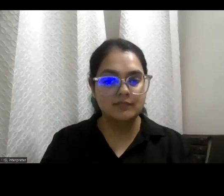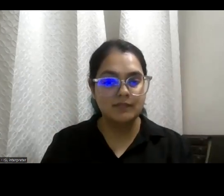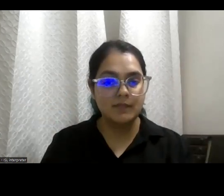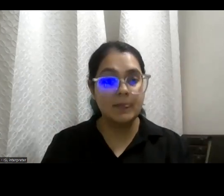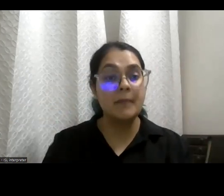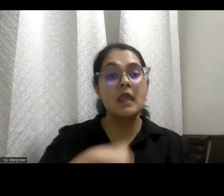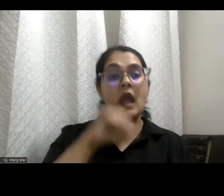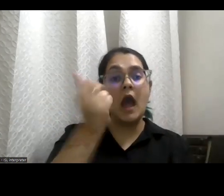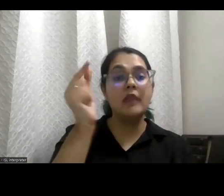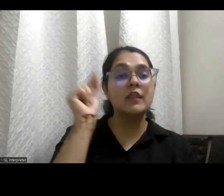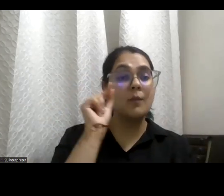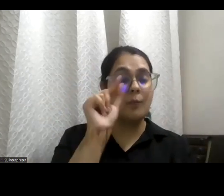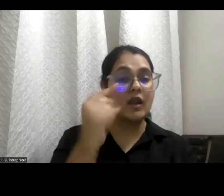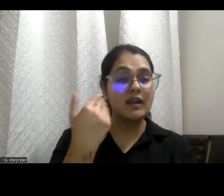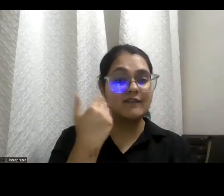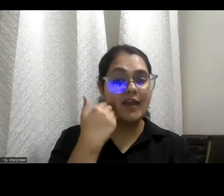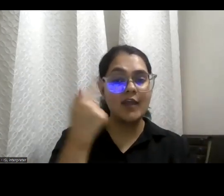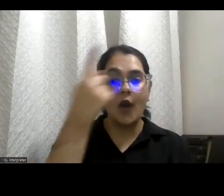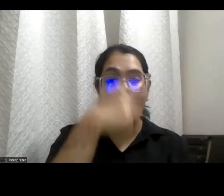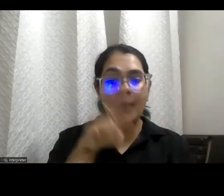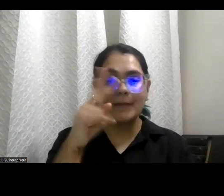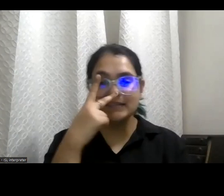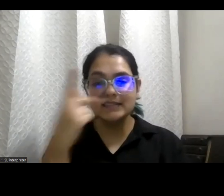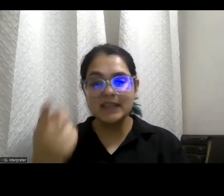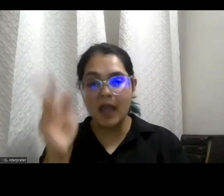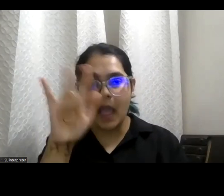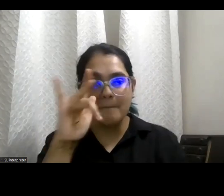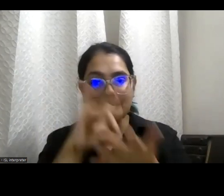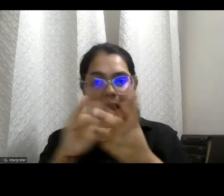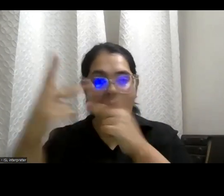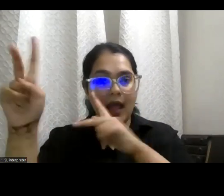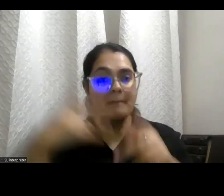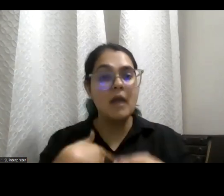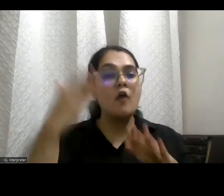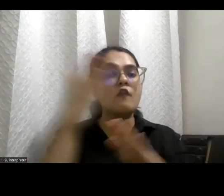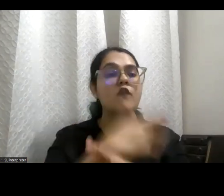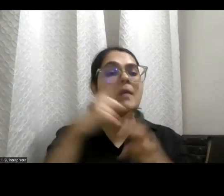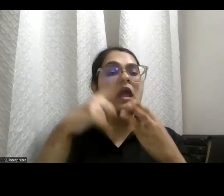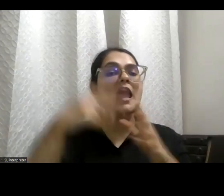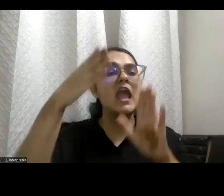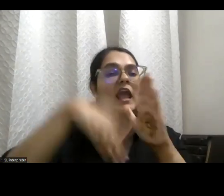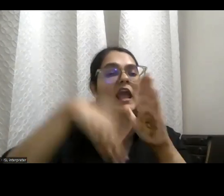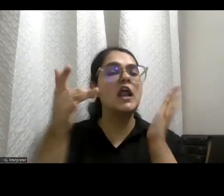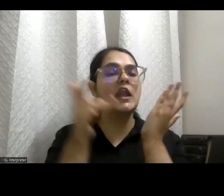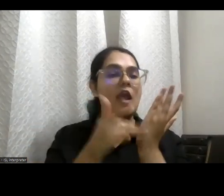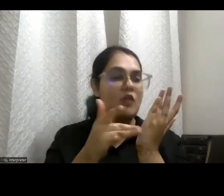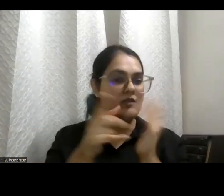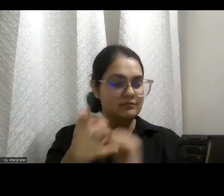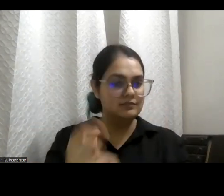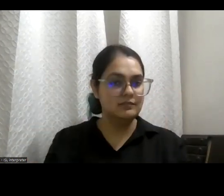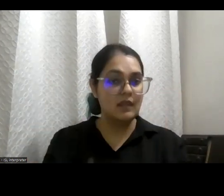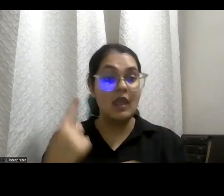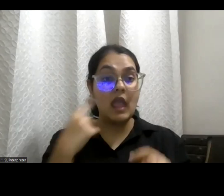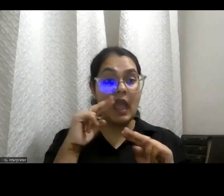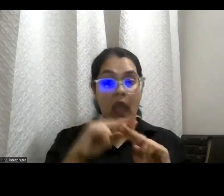another point, which is because I can see the audience is from all disciplines. So I come from engineering and technology background. So if you look